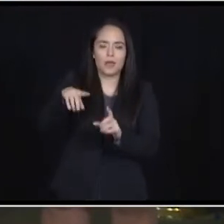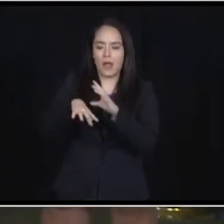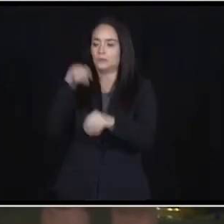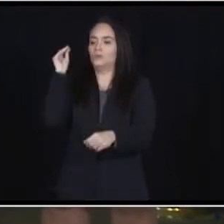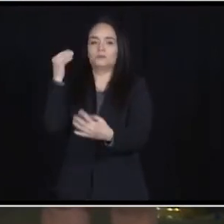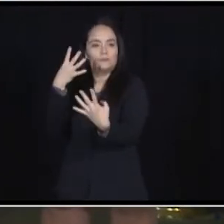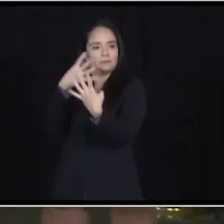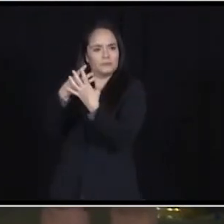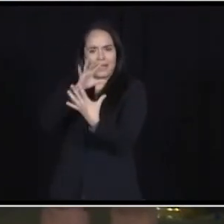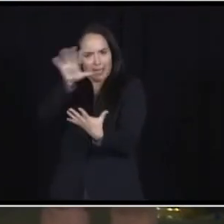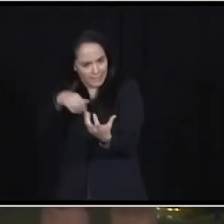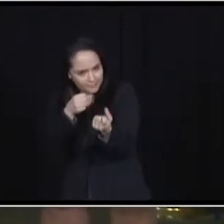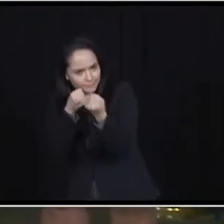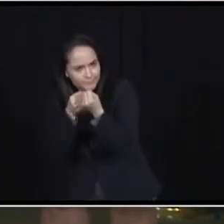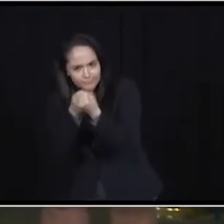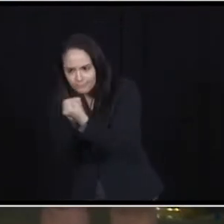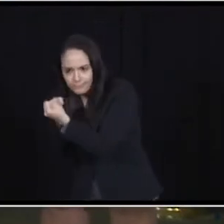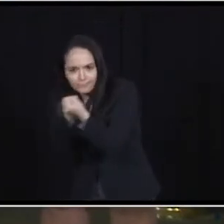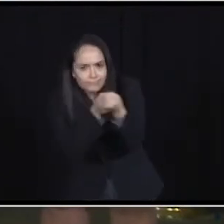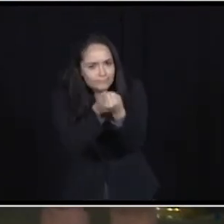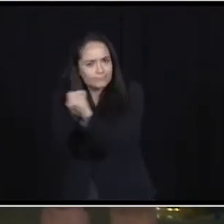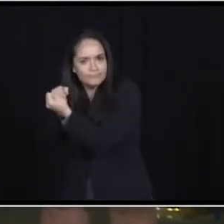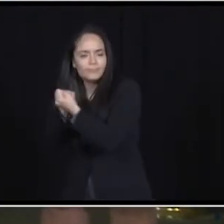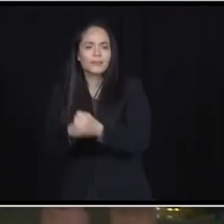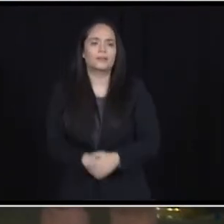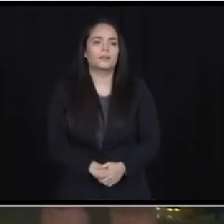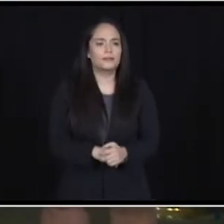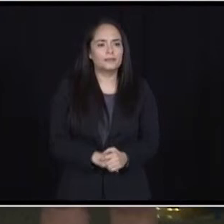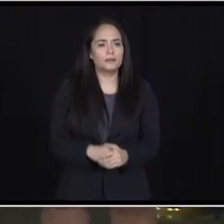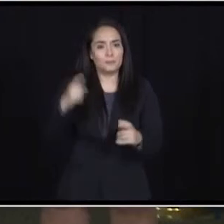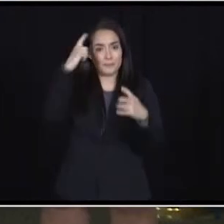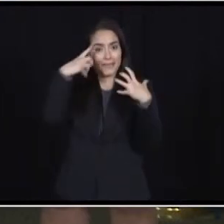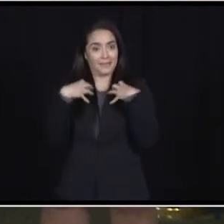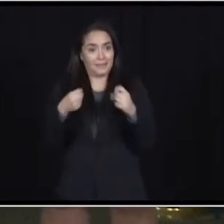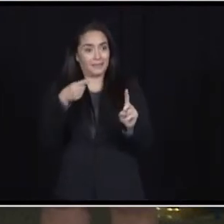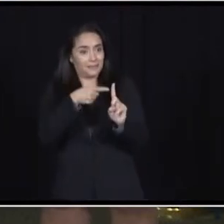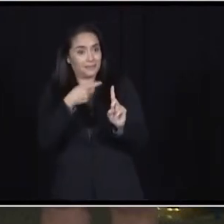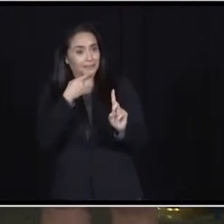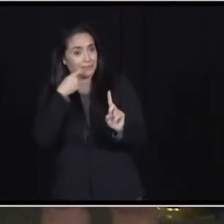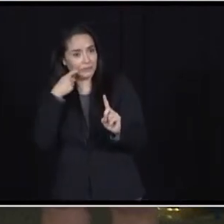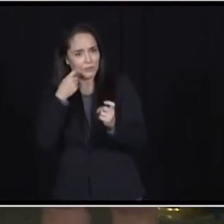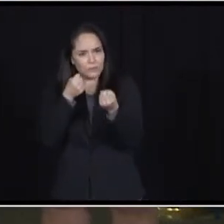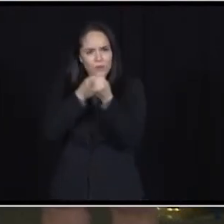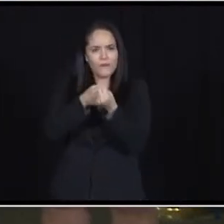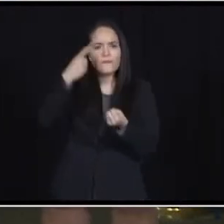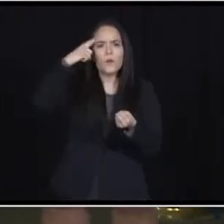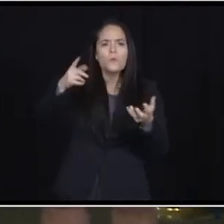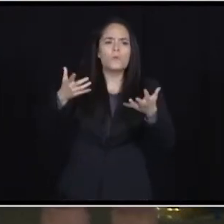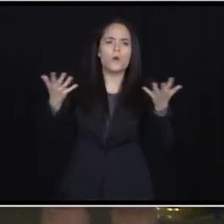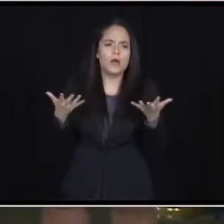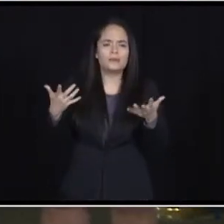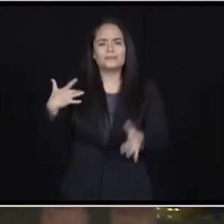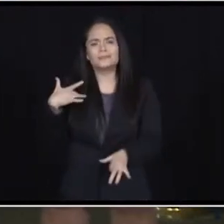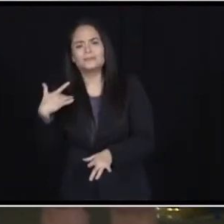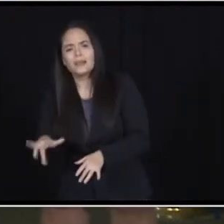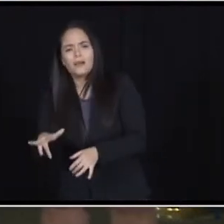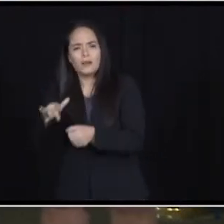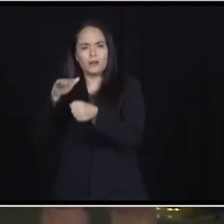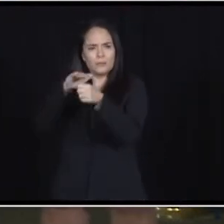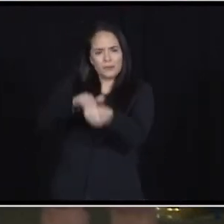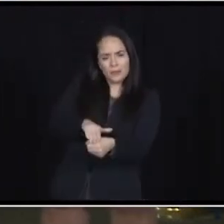support program, and mental health and addiction supports for vulnerable and marginalized persons as part of the Ministry of the Attorney General's